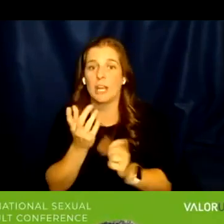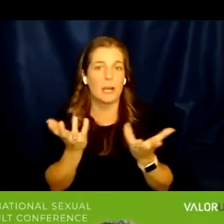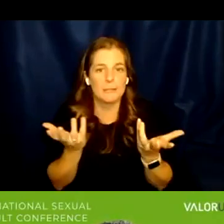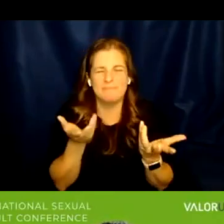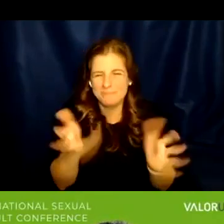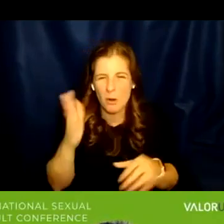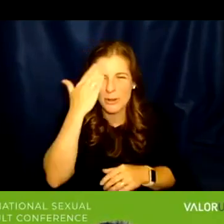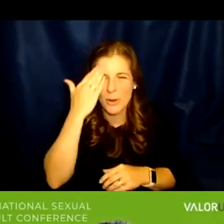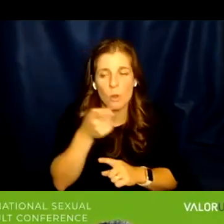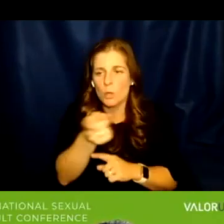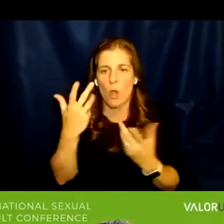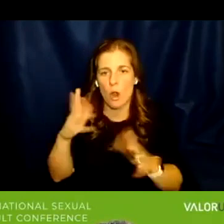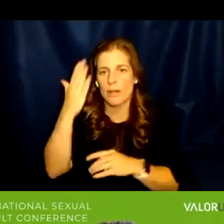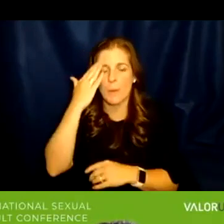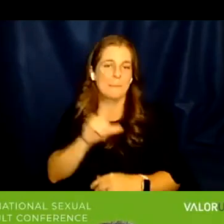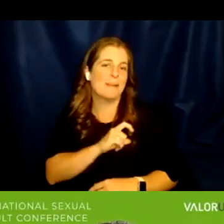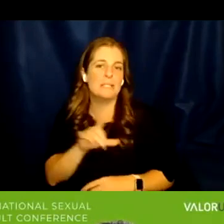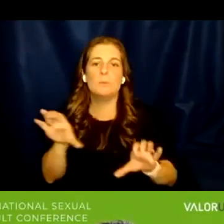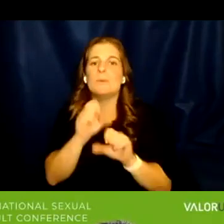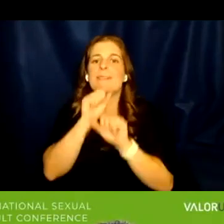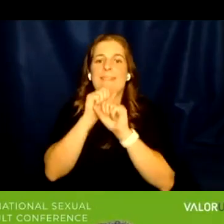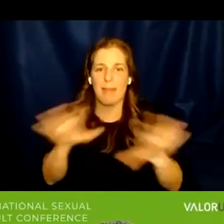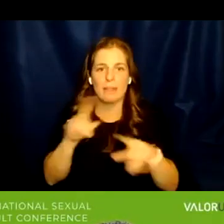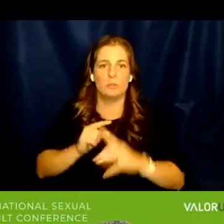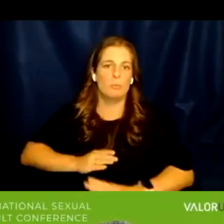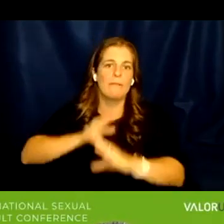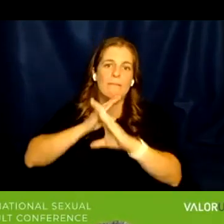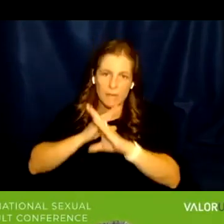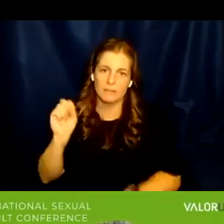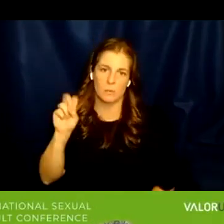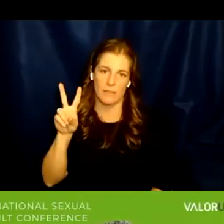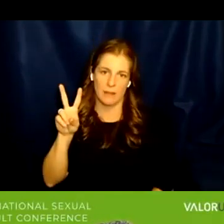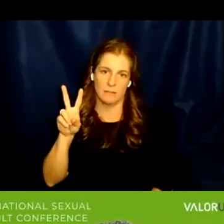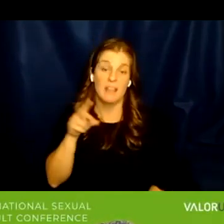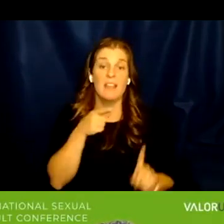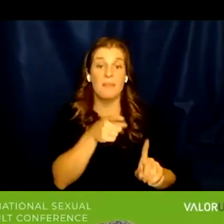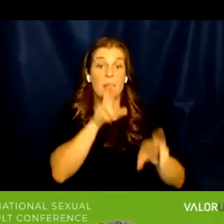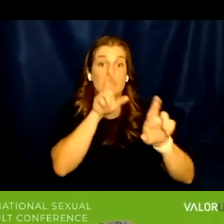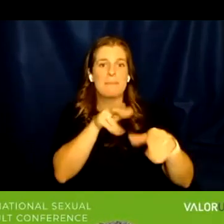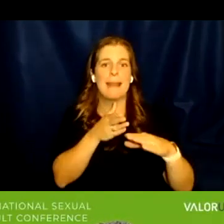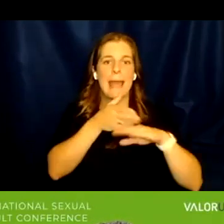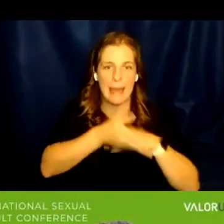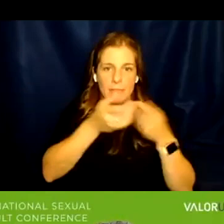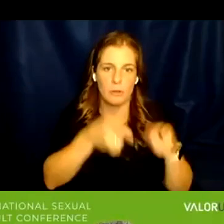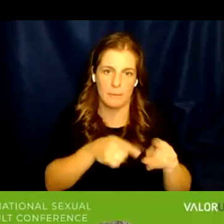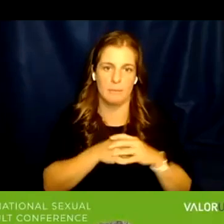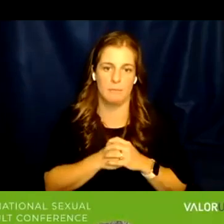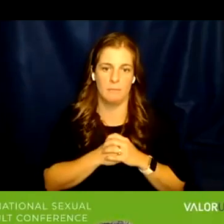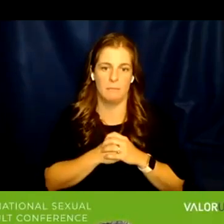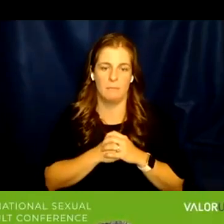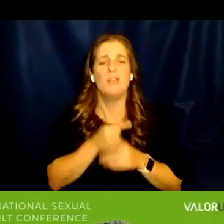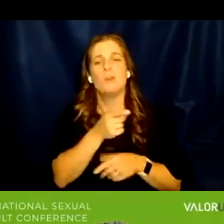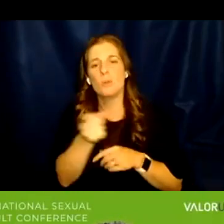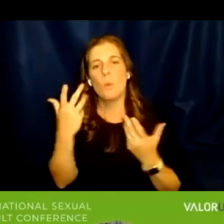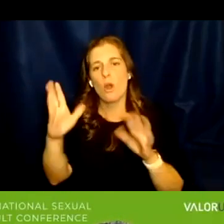nothing to prevent sexual violence. At best, they respond after the fact. I don't think I need to tell anyone here that punishment doesn't